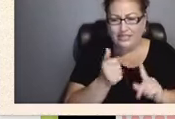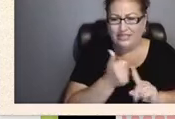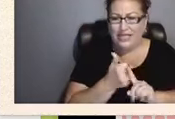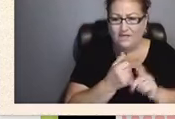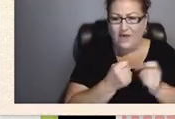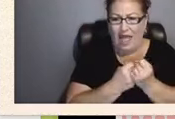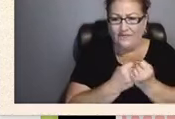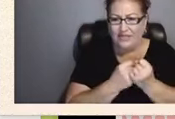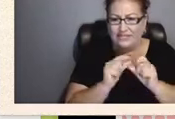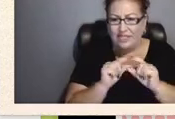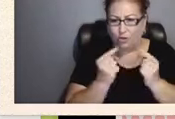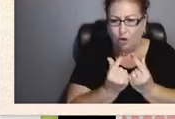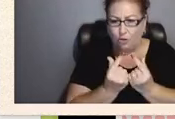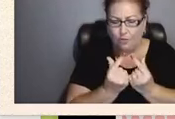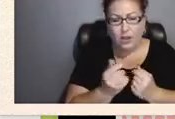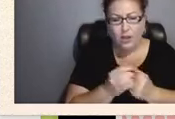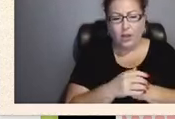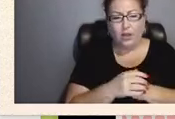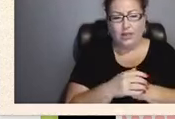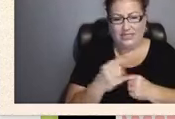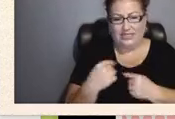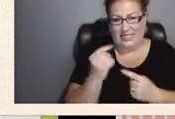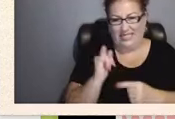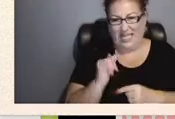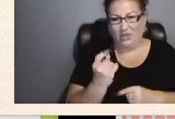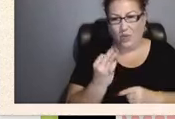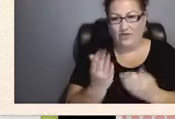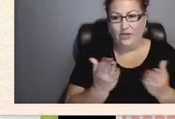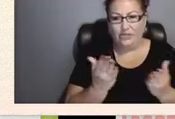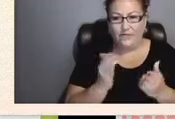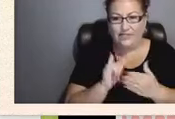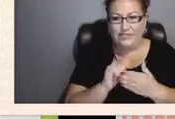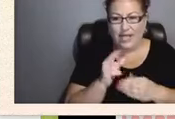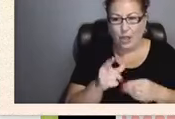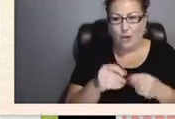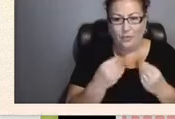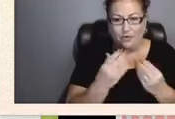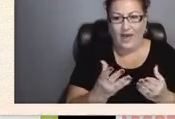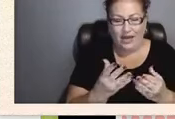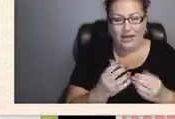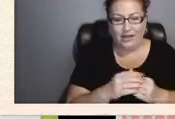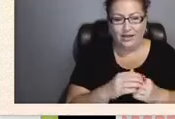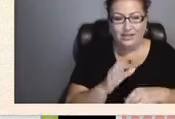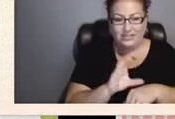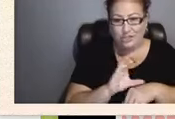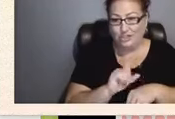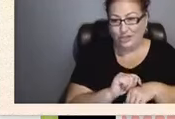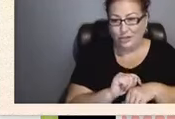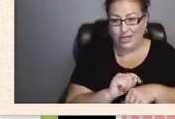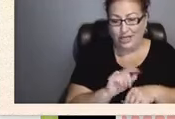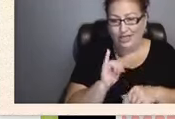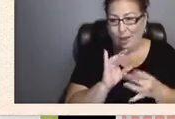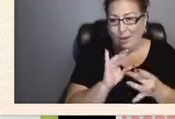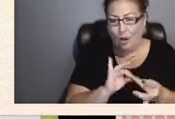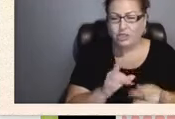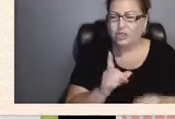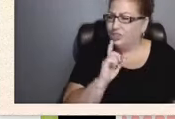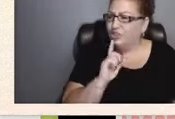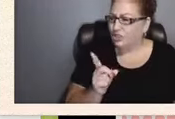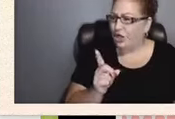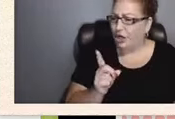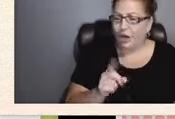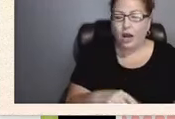group, since that's one of the services you guys are providing, is some consulting in that regard? Sure. So we